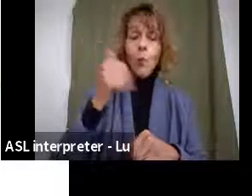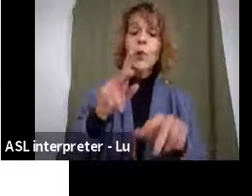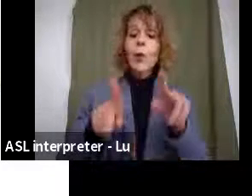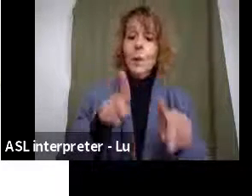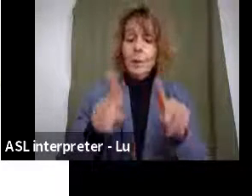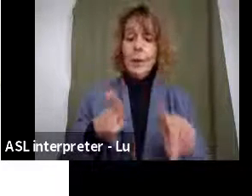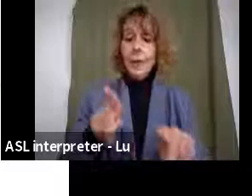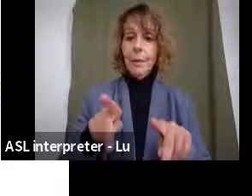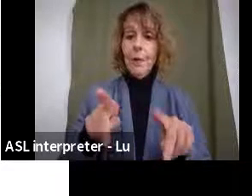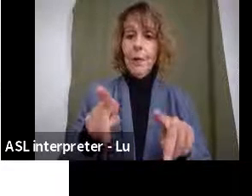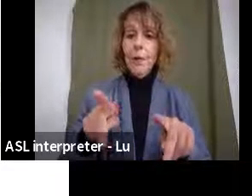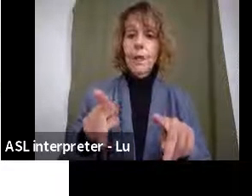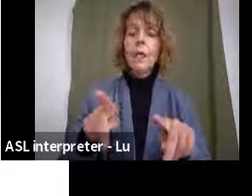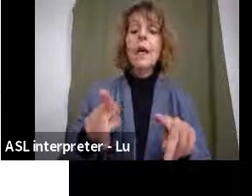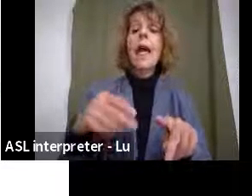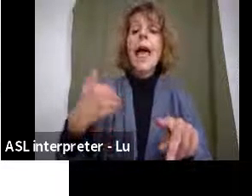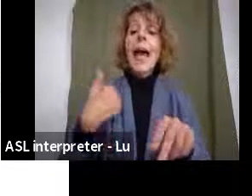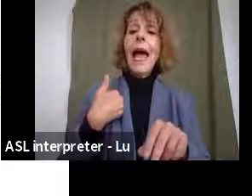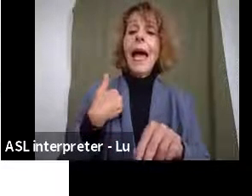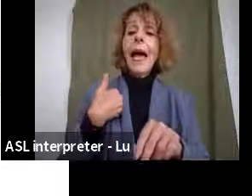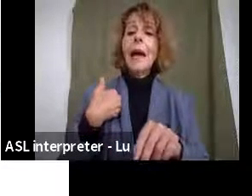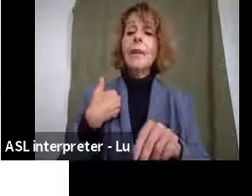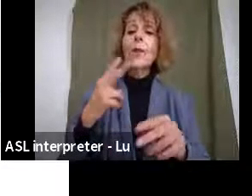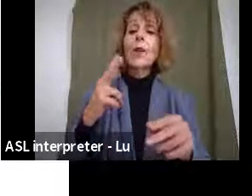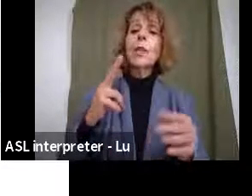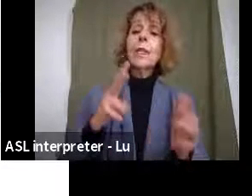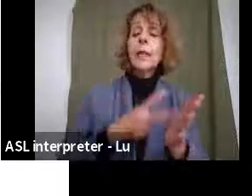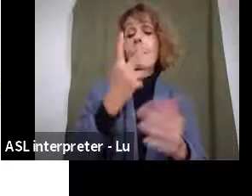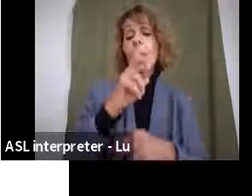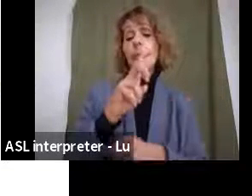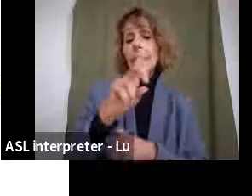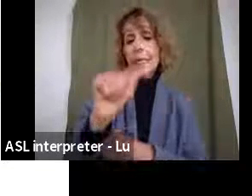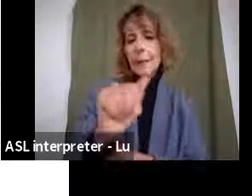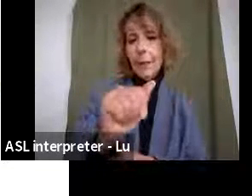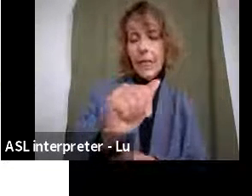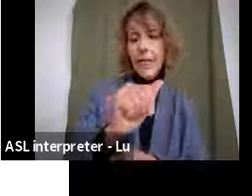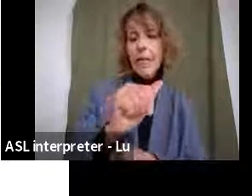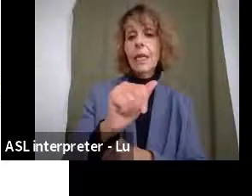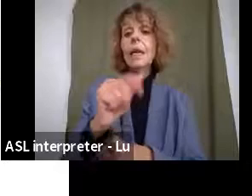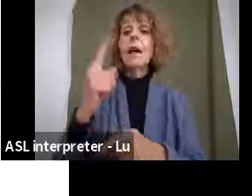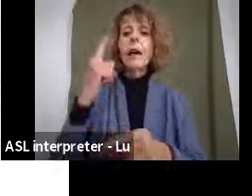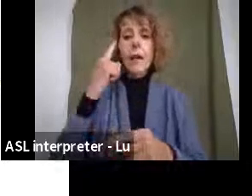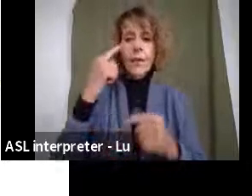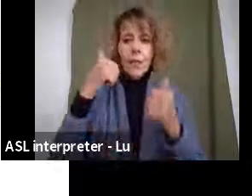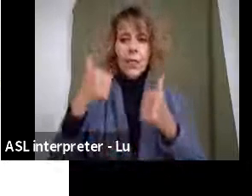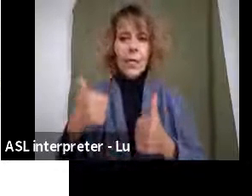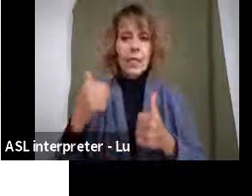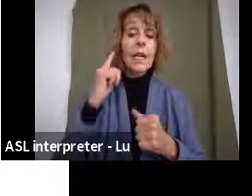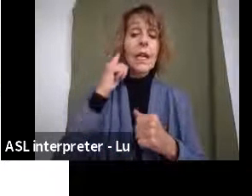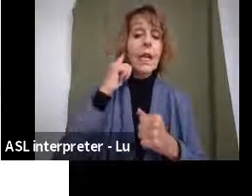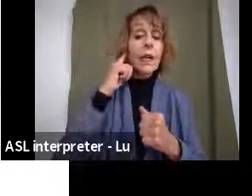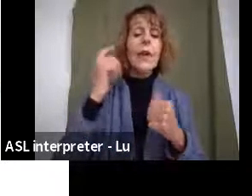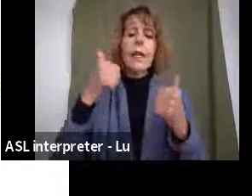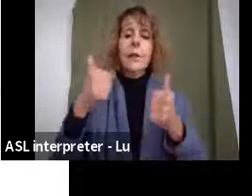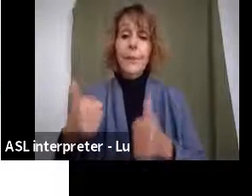and loss of sight. And oftentimes, if we age into our disability, we're less likely